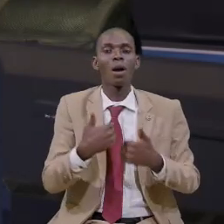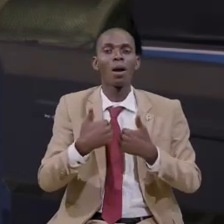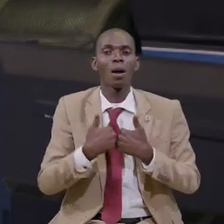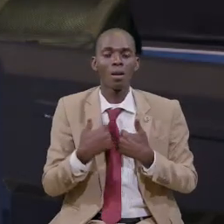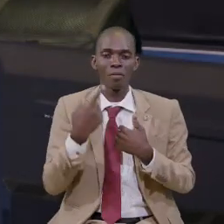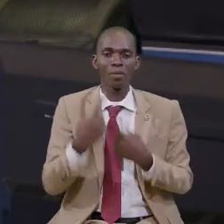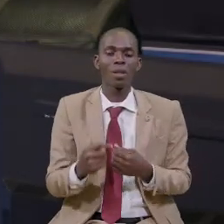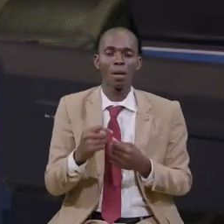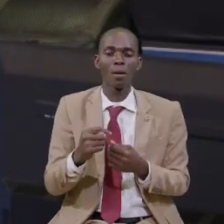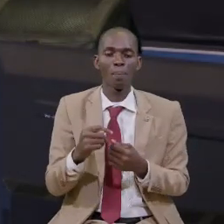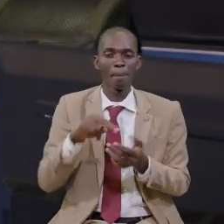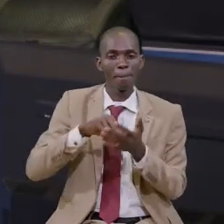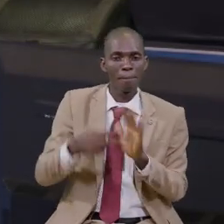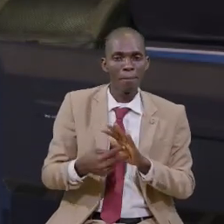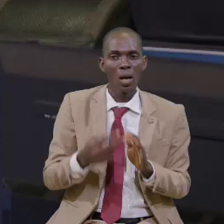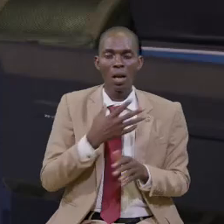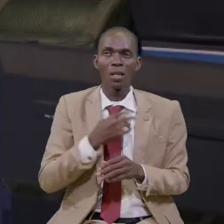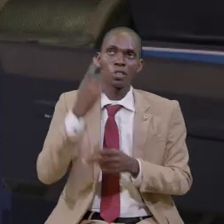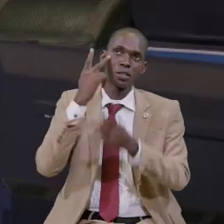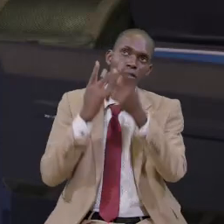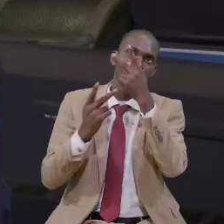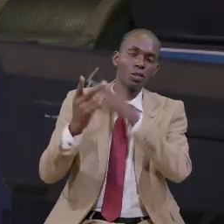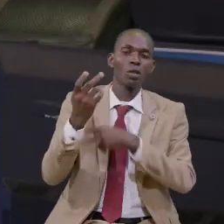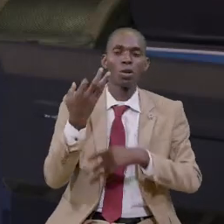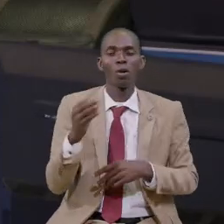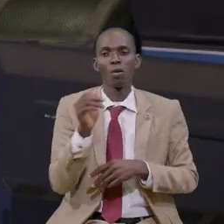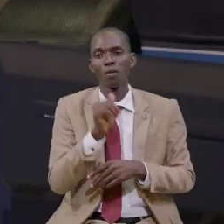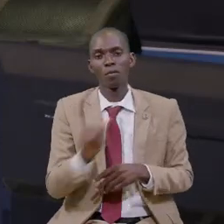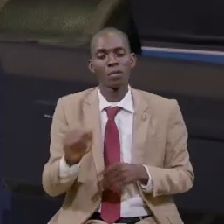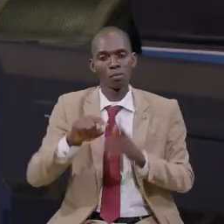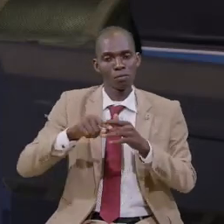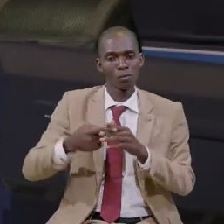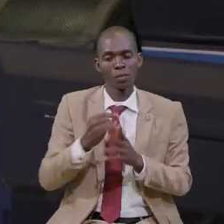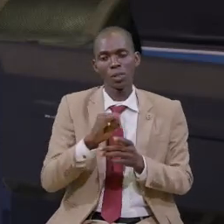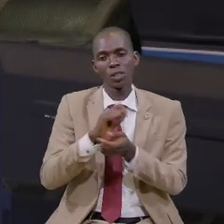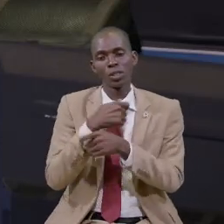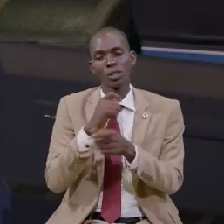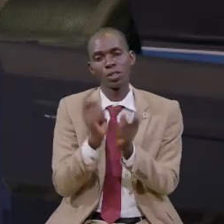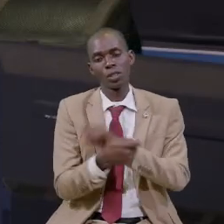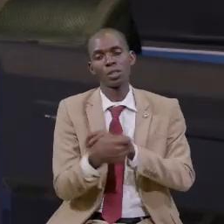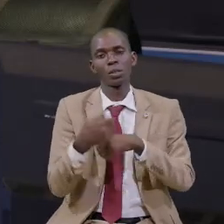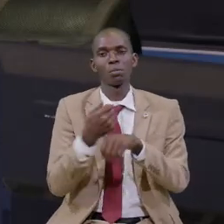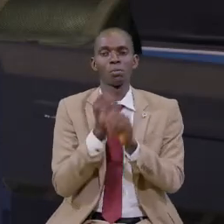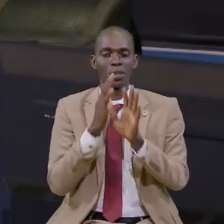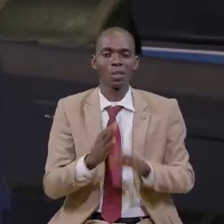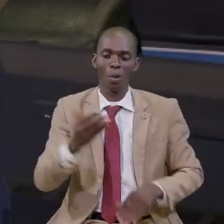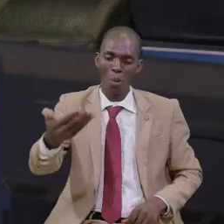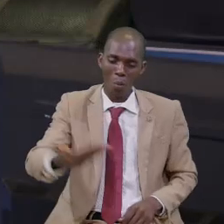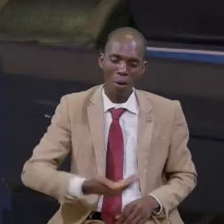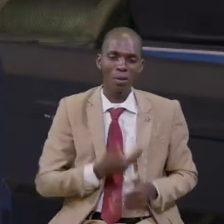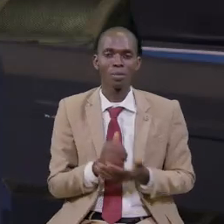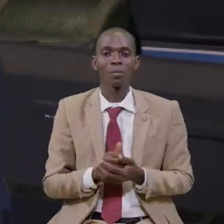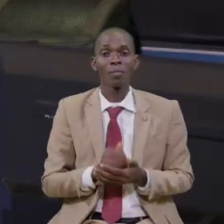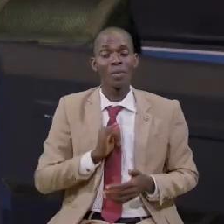the vision of a pioneering change maker. Welcome. Welcome into